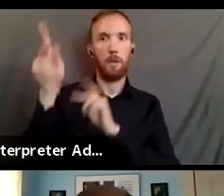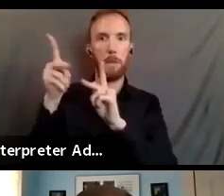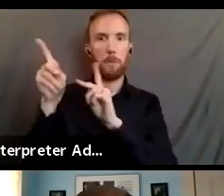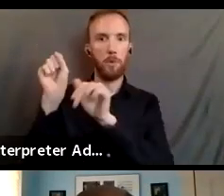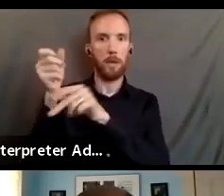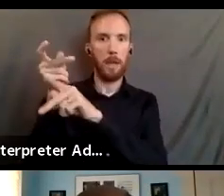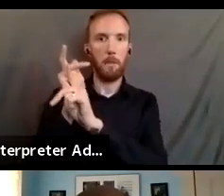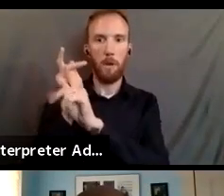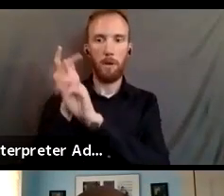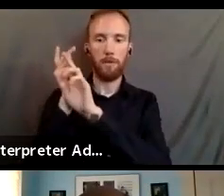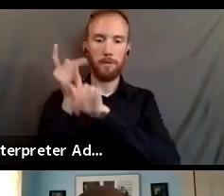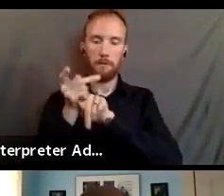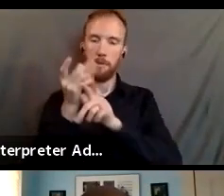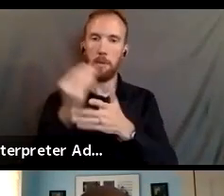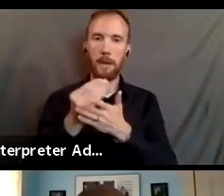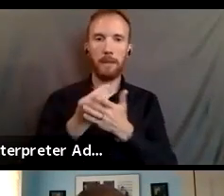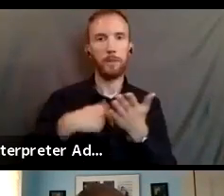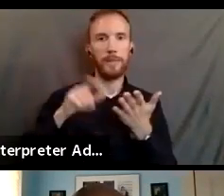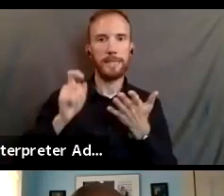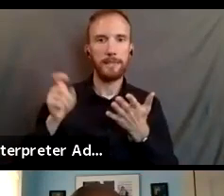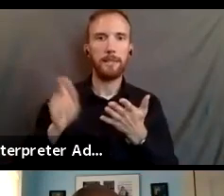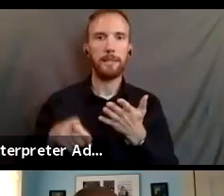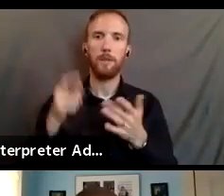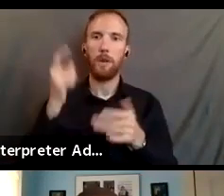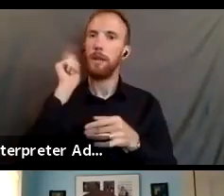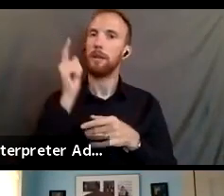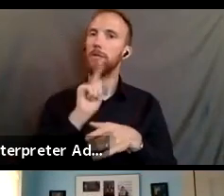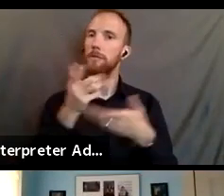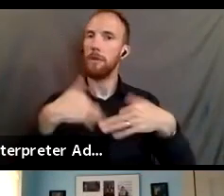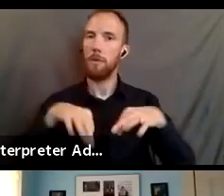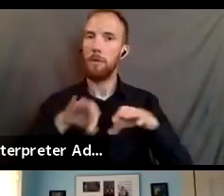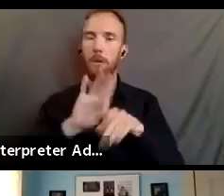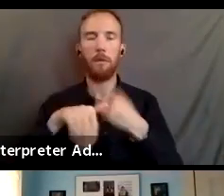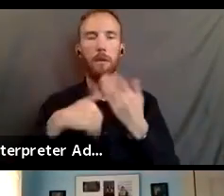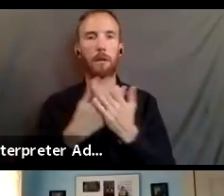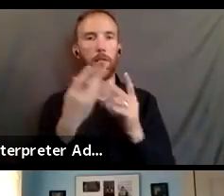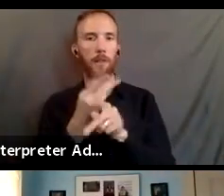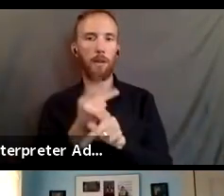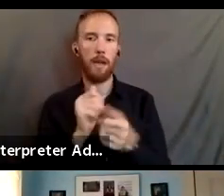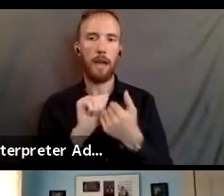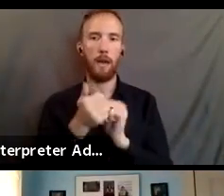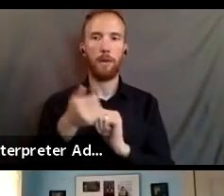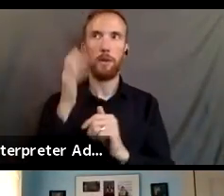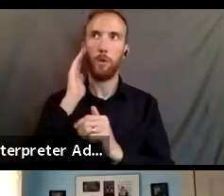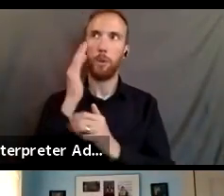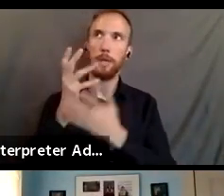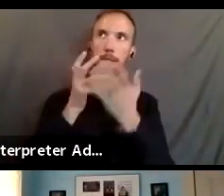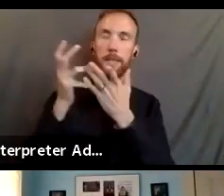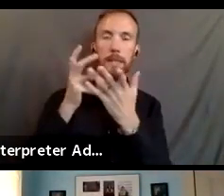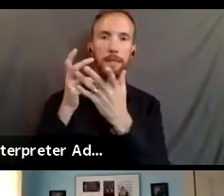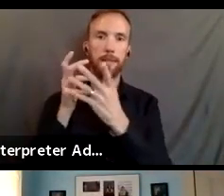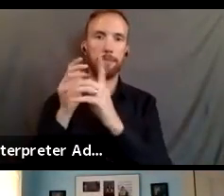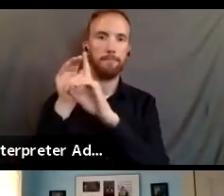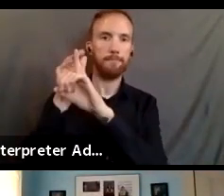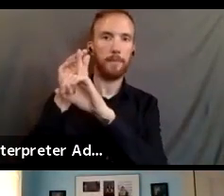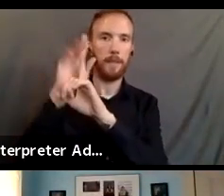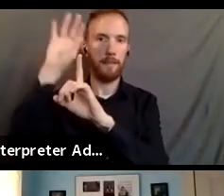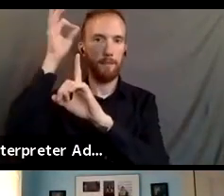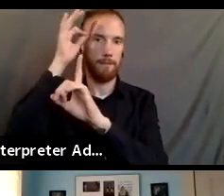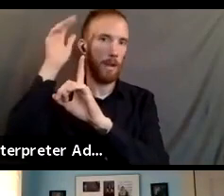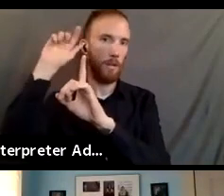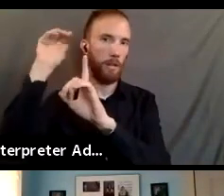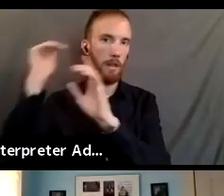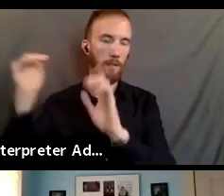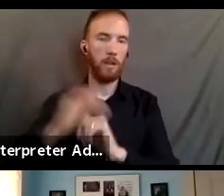needed and so i just think it's so important that all of us find ways to advocate um at the federal level and i also just wanted to lift up the work that